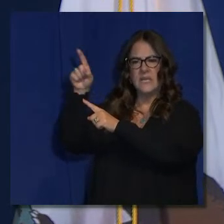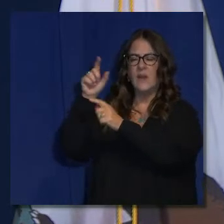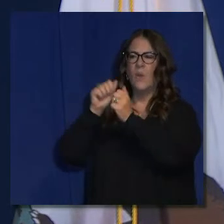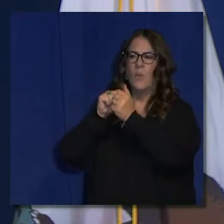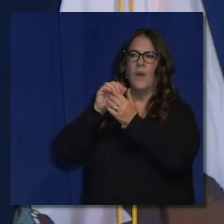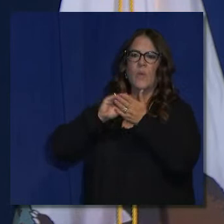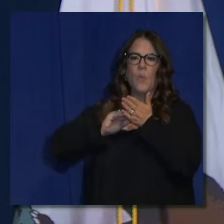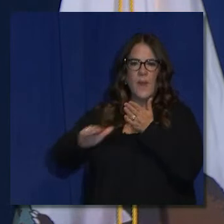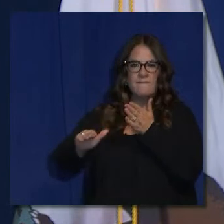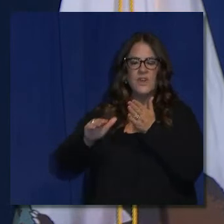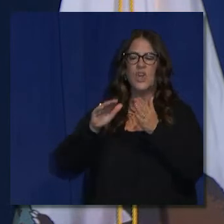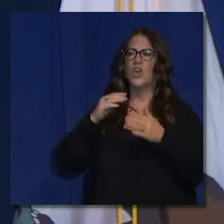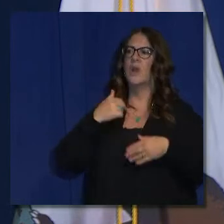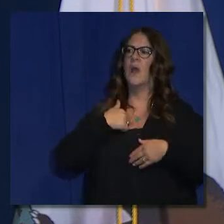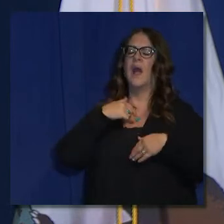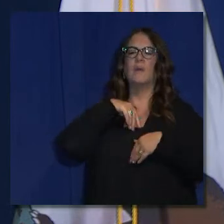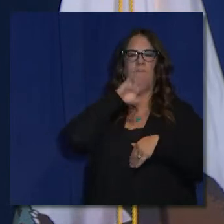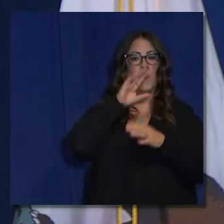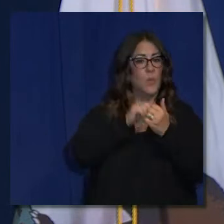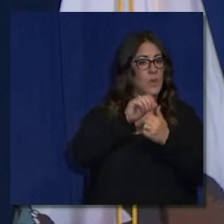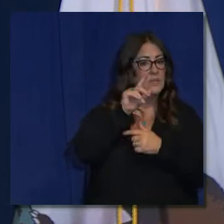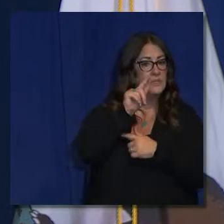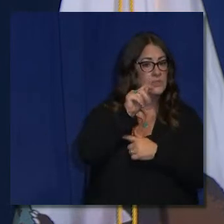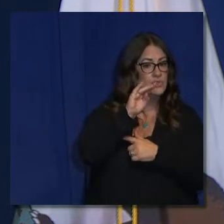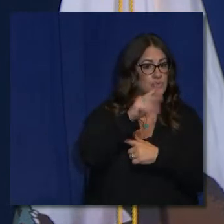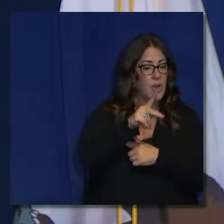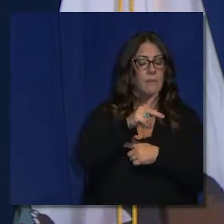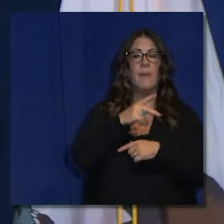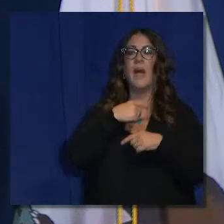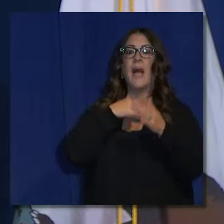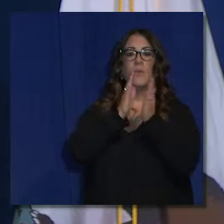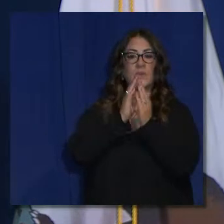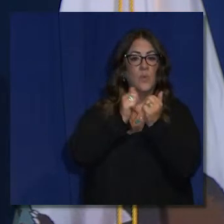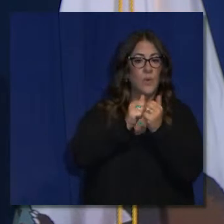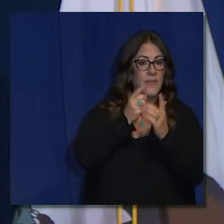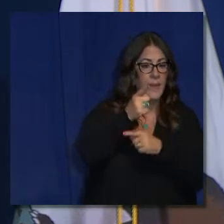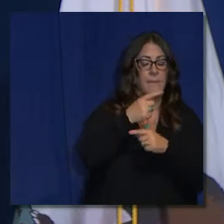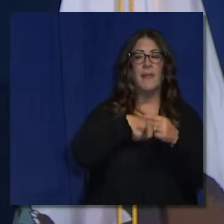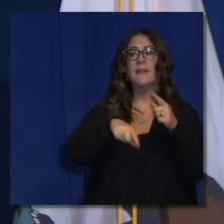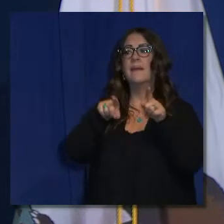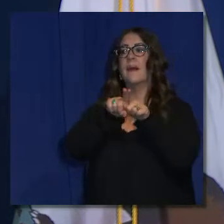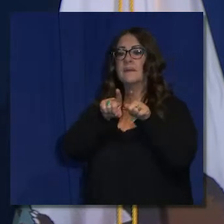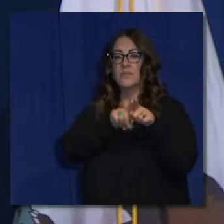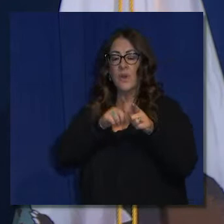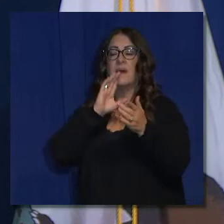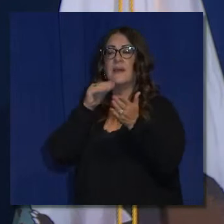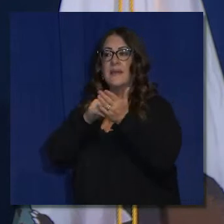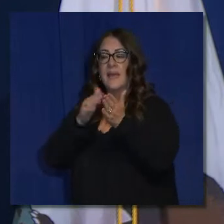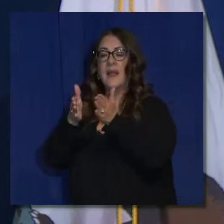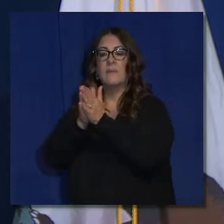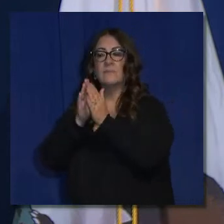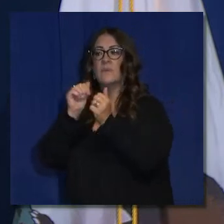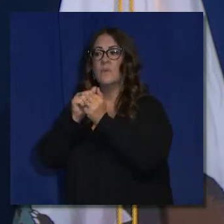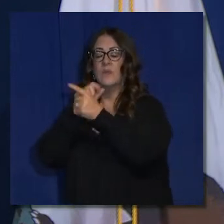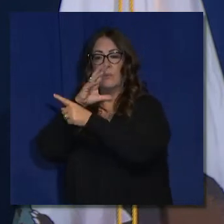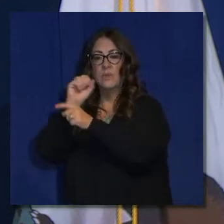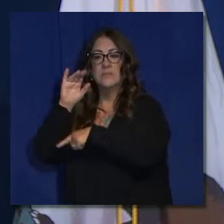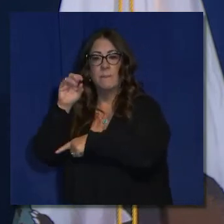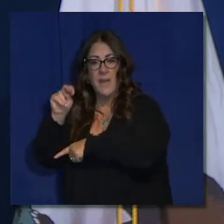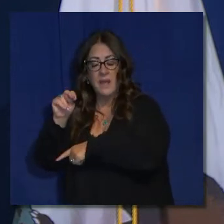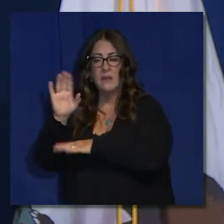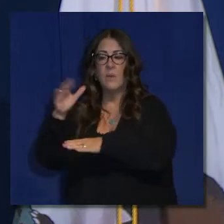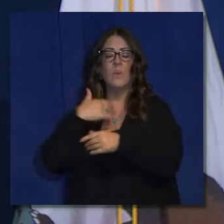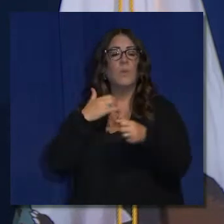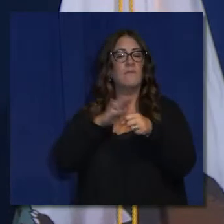waivers. I've requested them in the Trump administration and requested them in the Biden administration, that we need to be more aggressive, and we want a